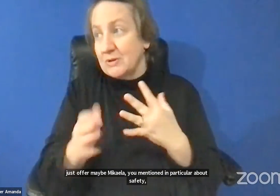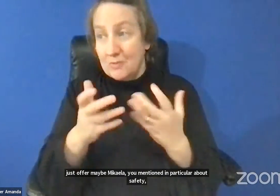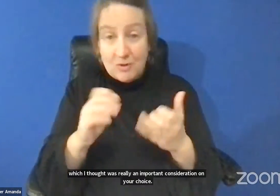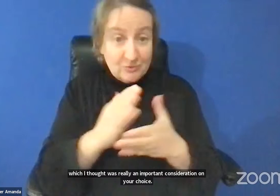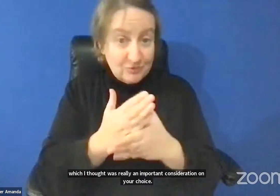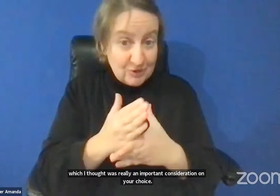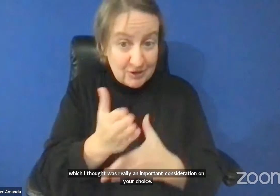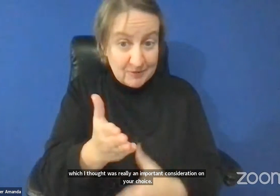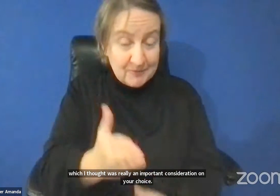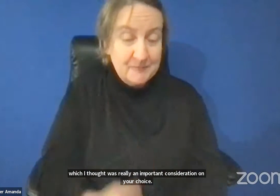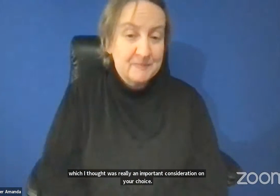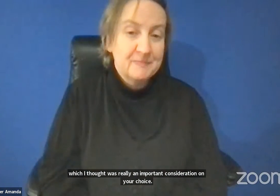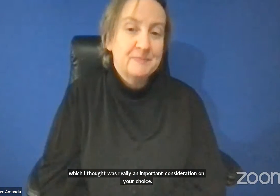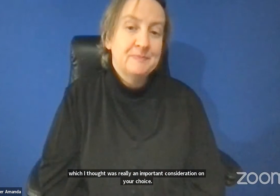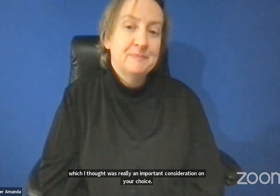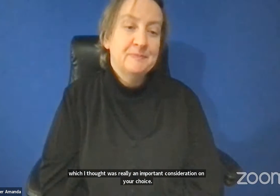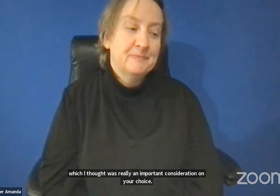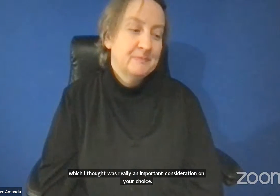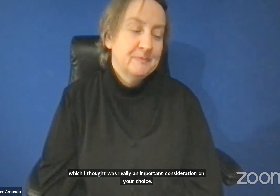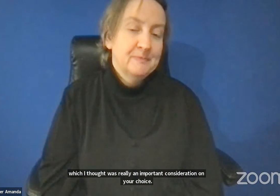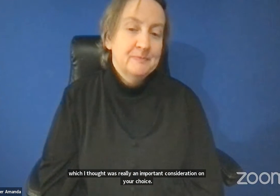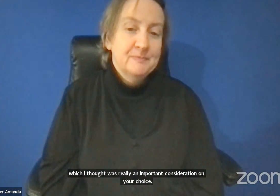that?